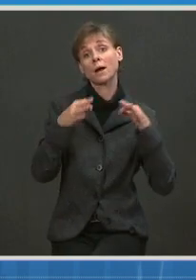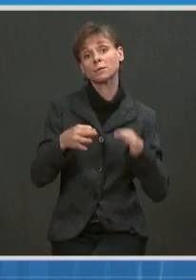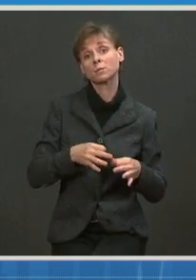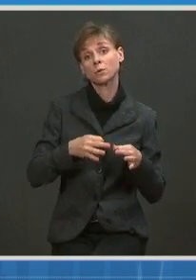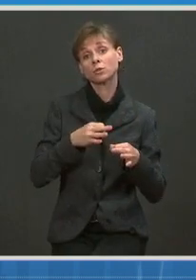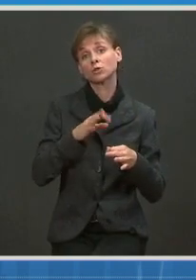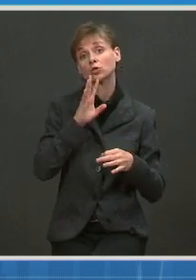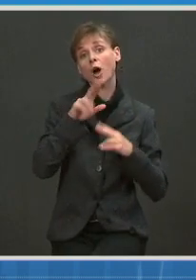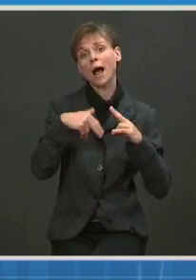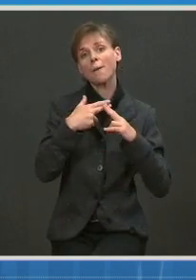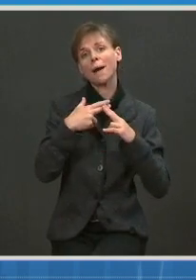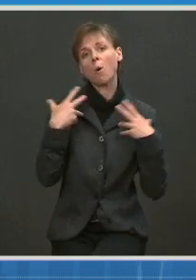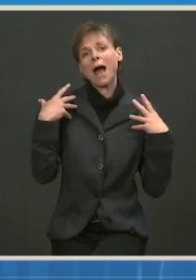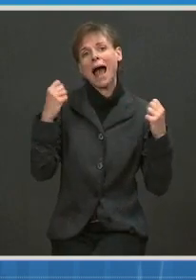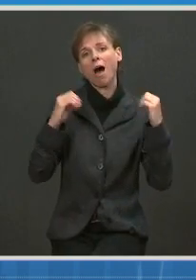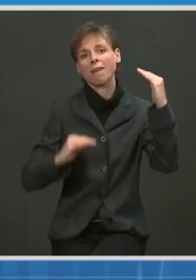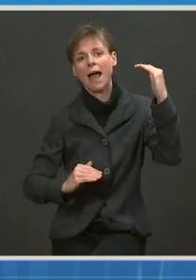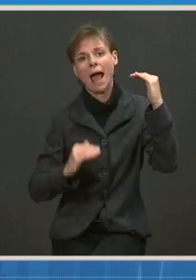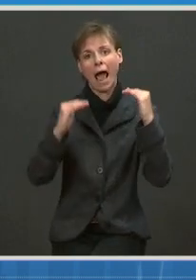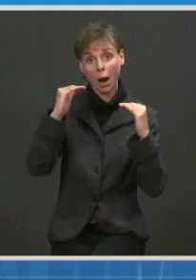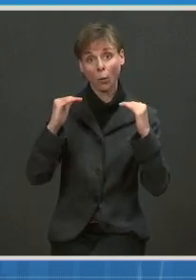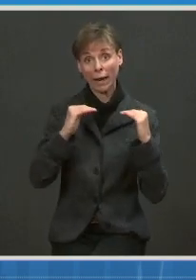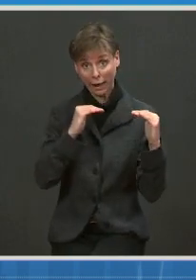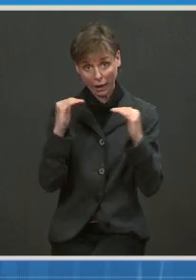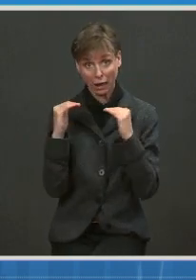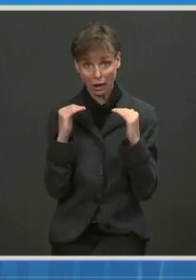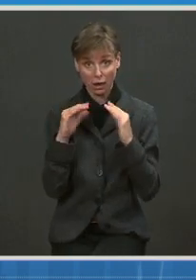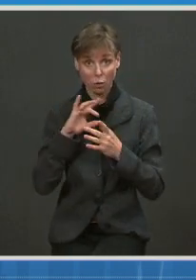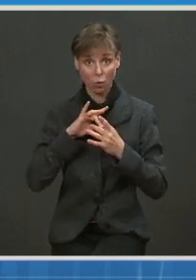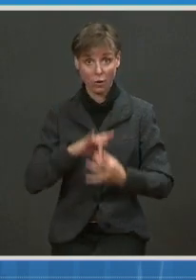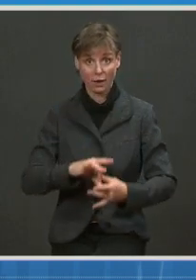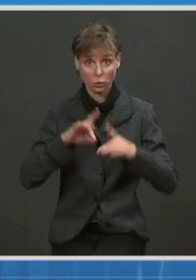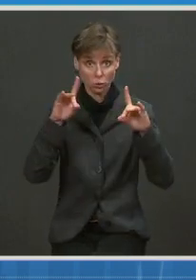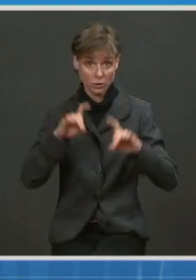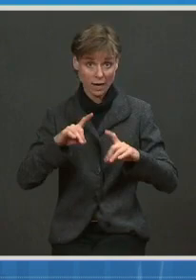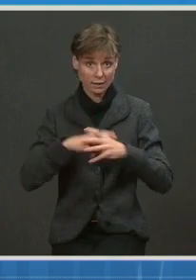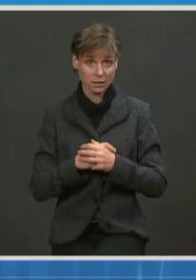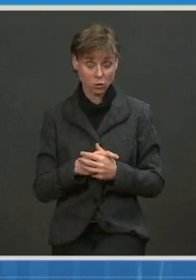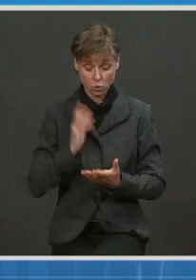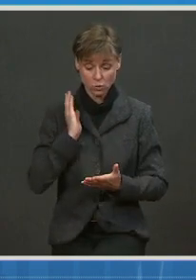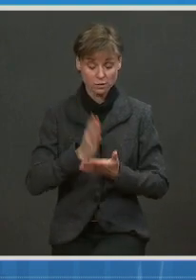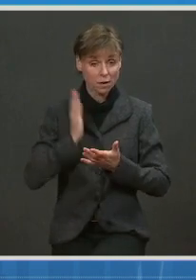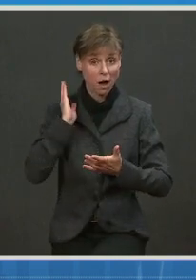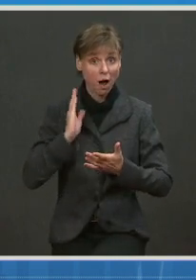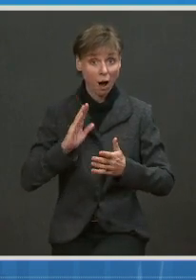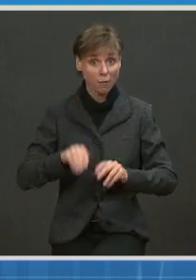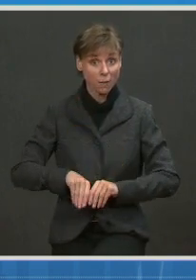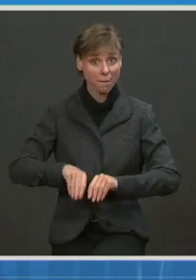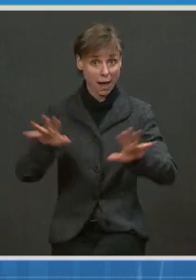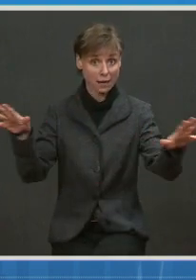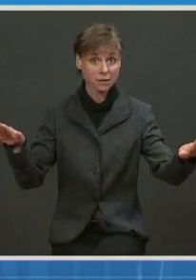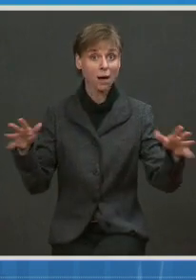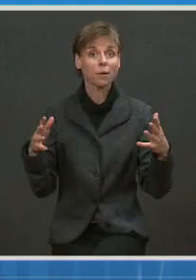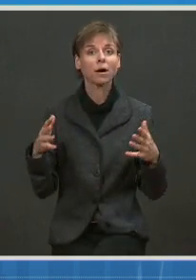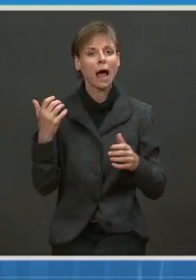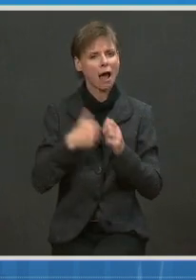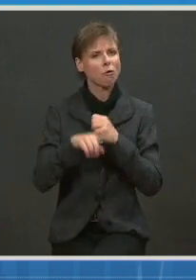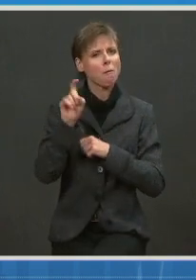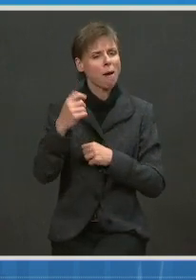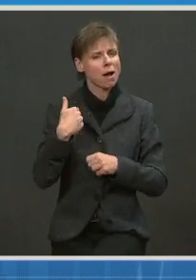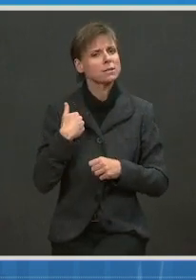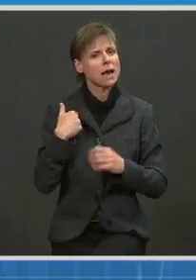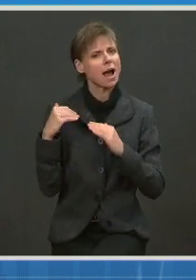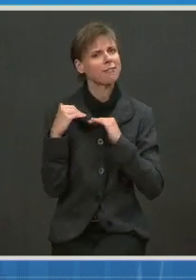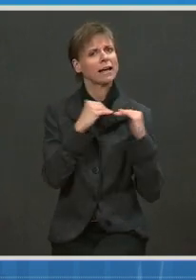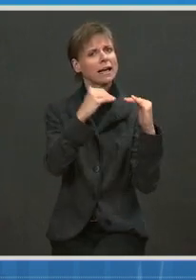equity issues related to testing. To end this pandemic, everyone must have equal access to affordable